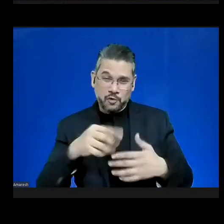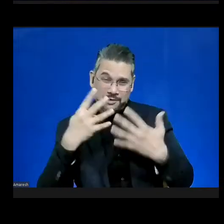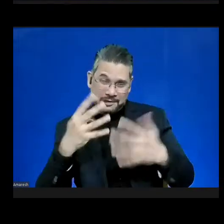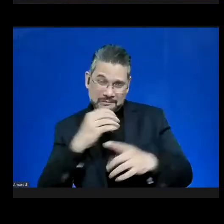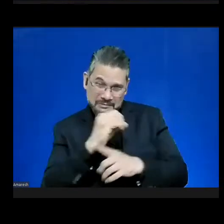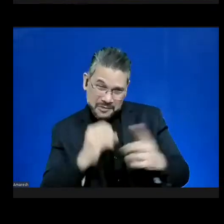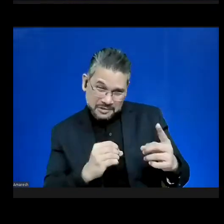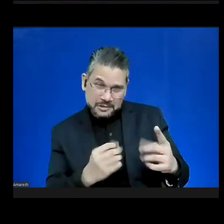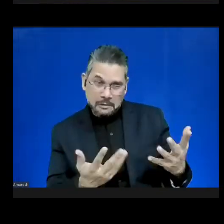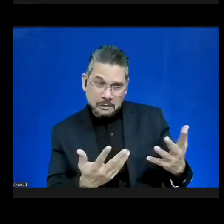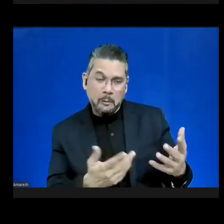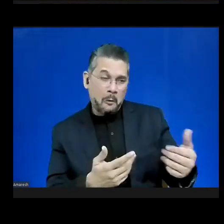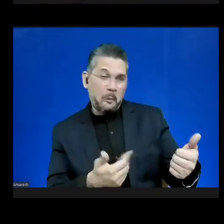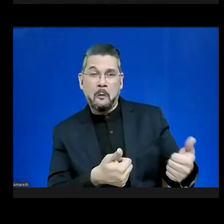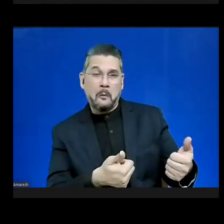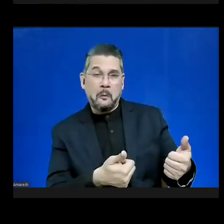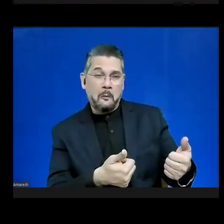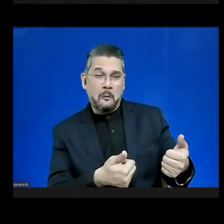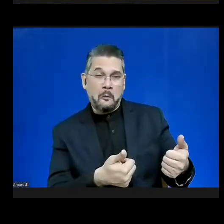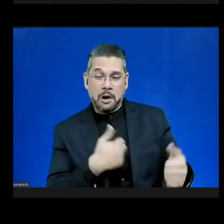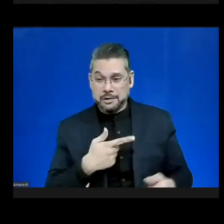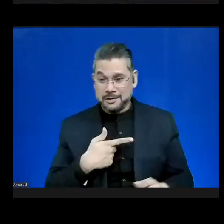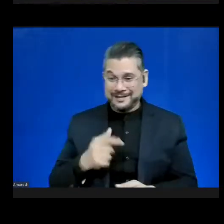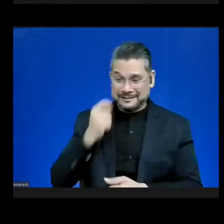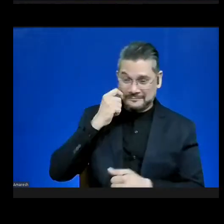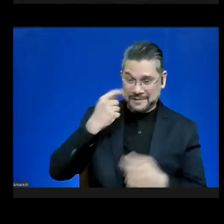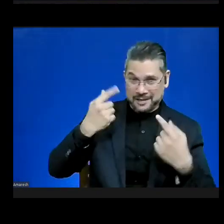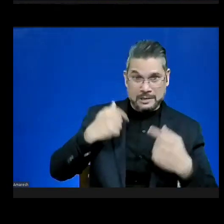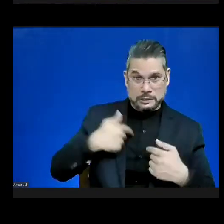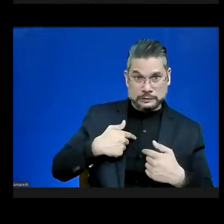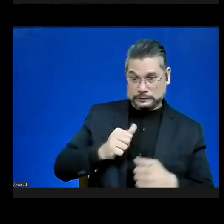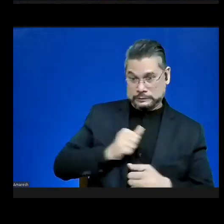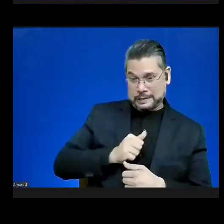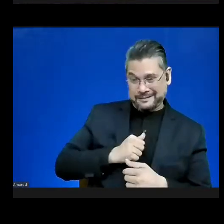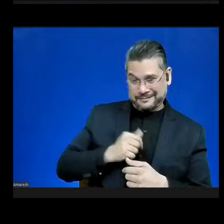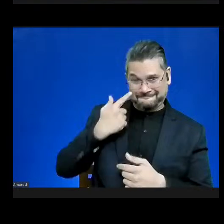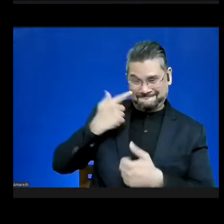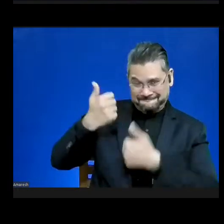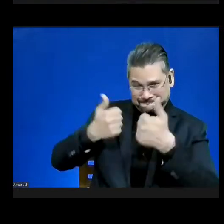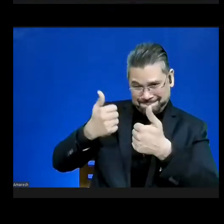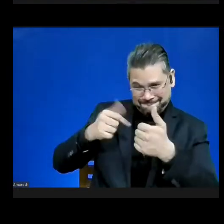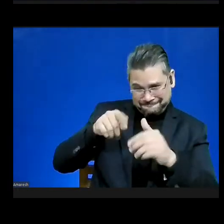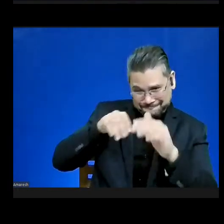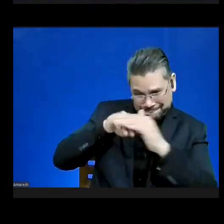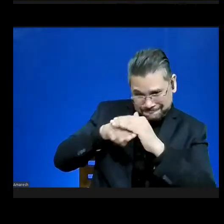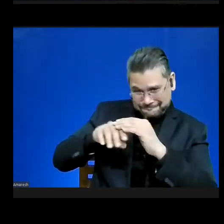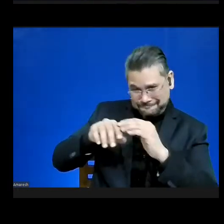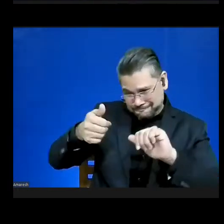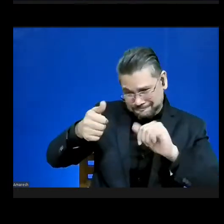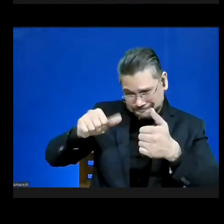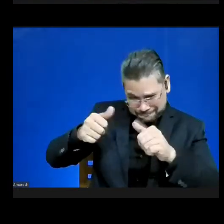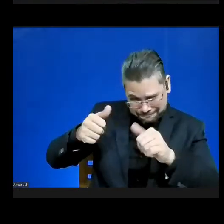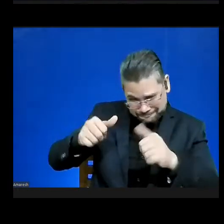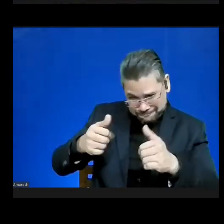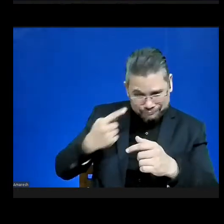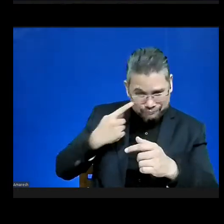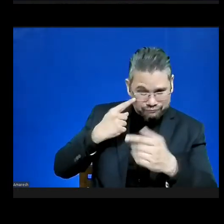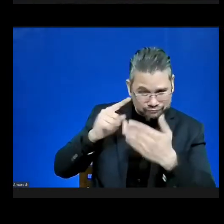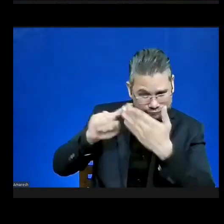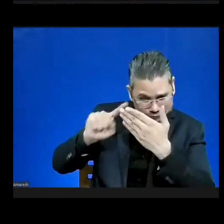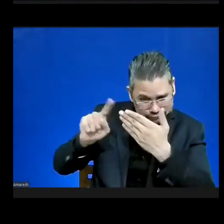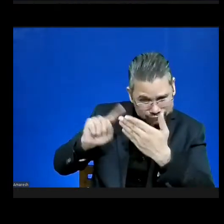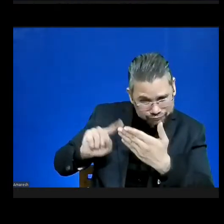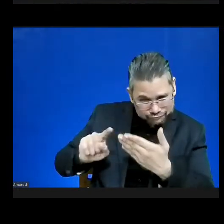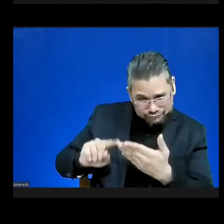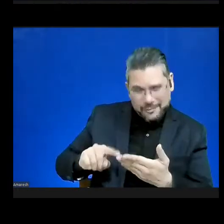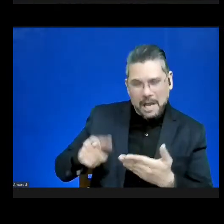when you would be able to get into the finer details of the errors that he may and a user may